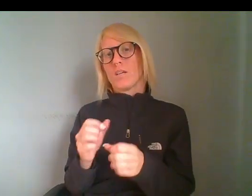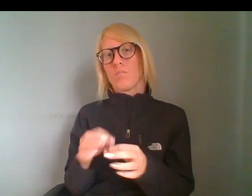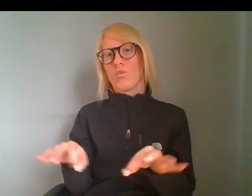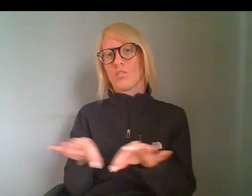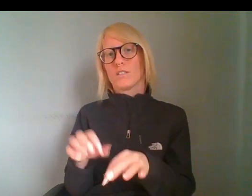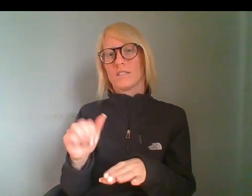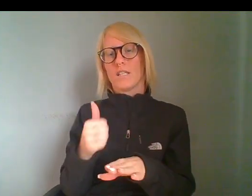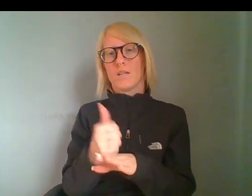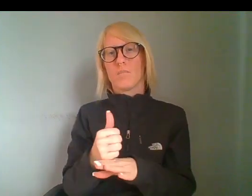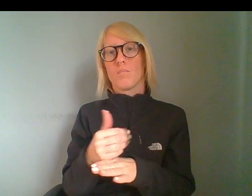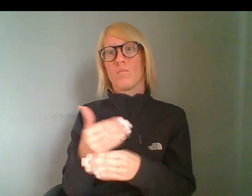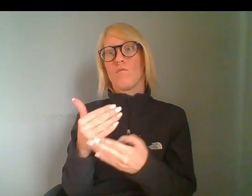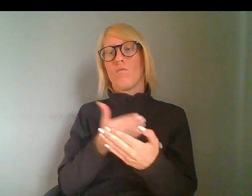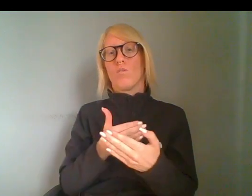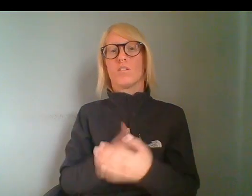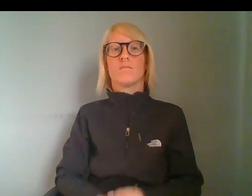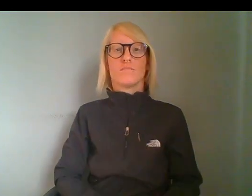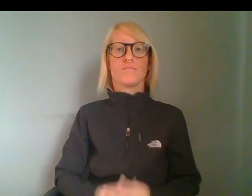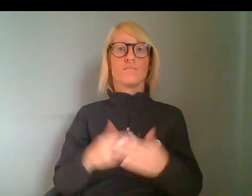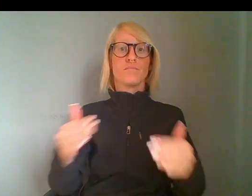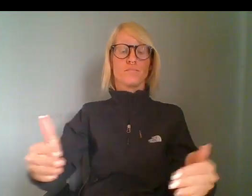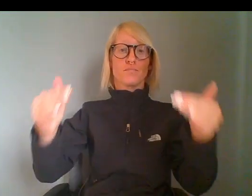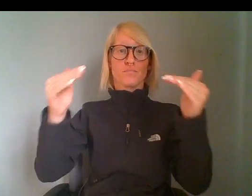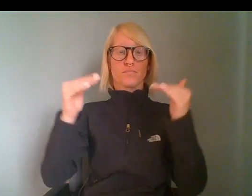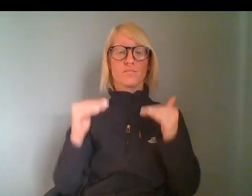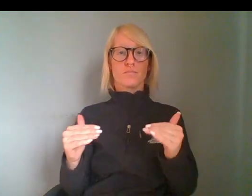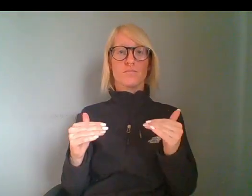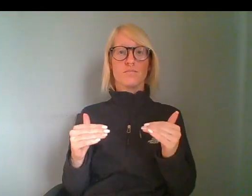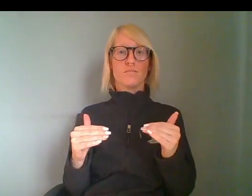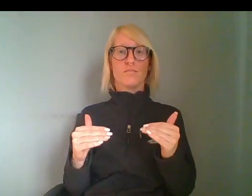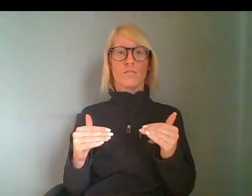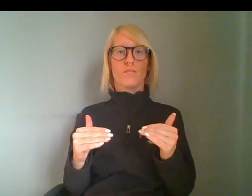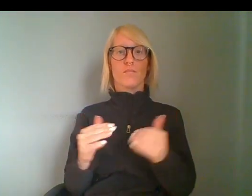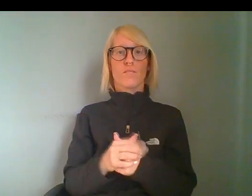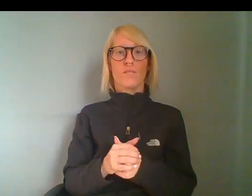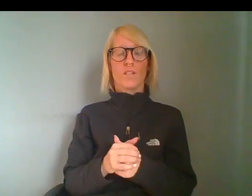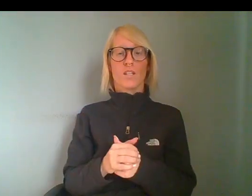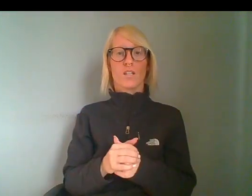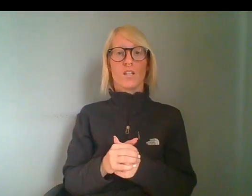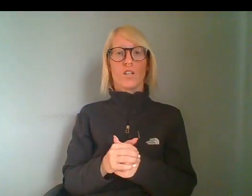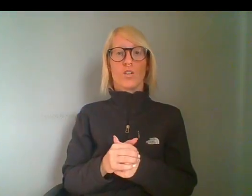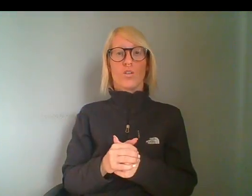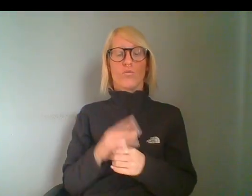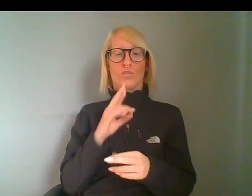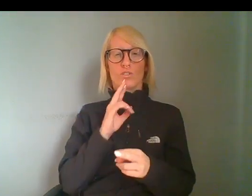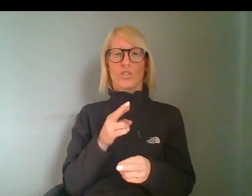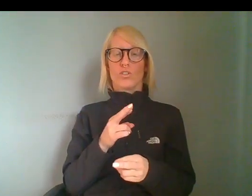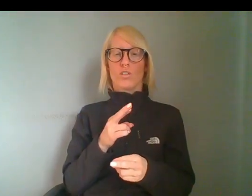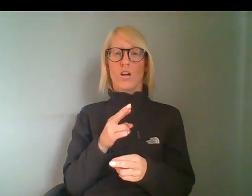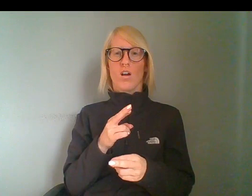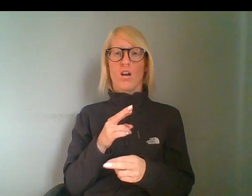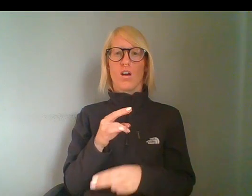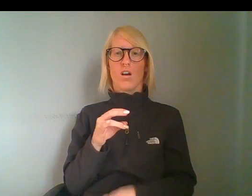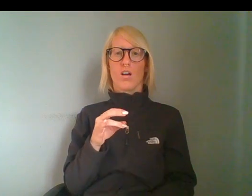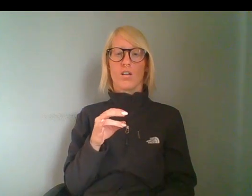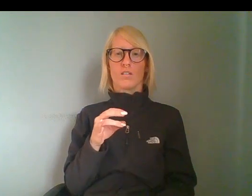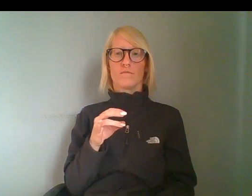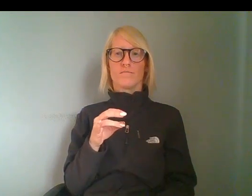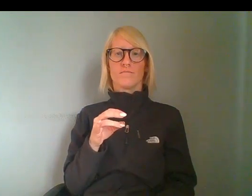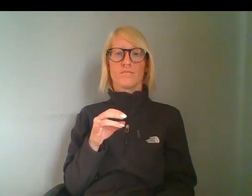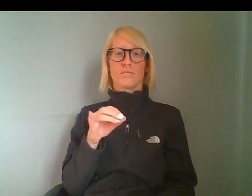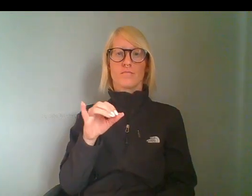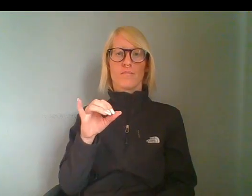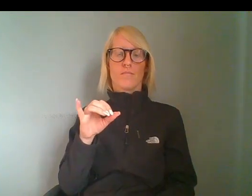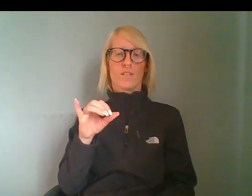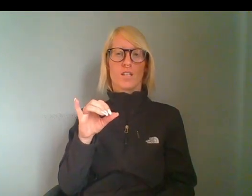Okay, return on investment, I just have a couple more slides and then we'll eat. The return on investment, this is somewhat subjective too.